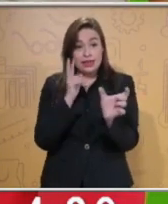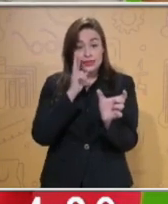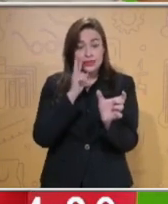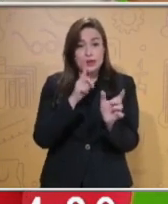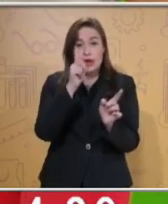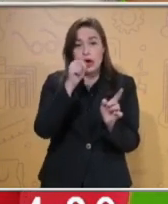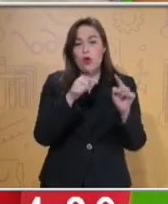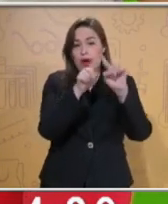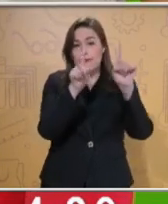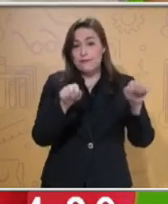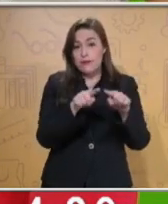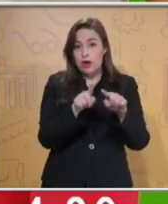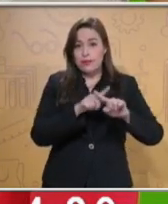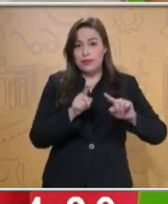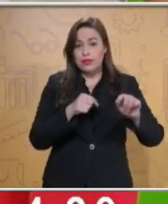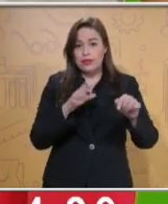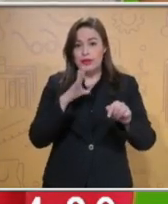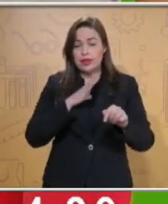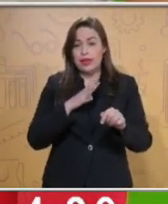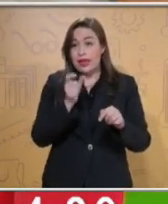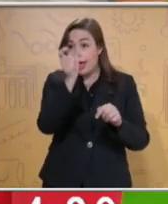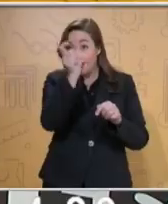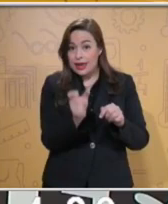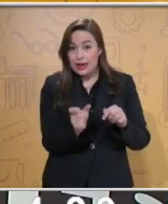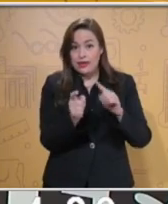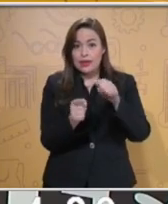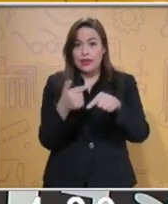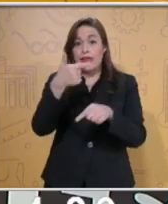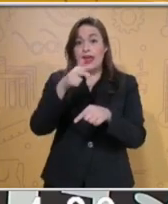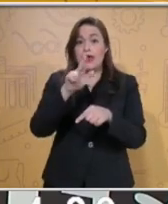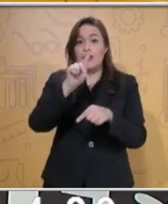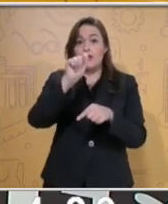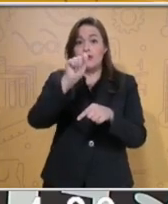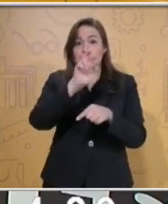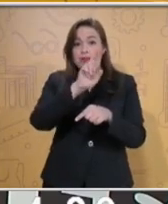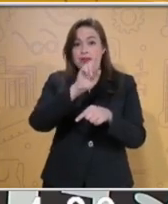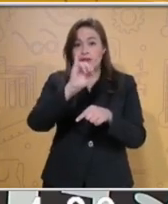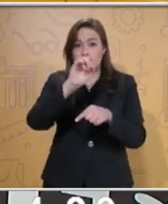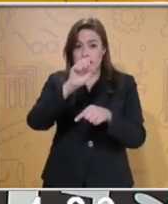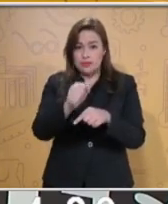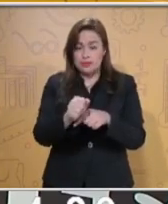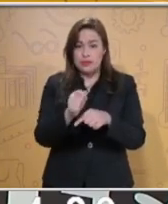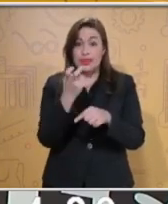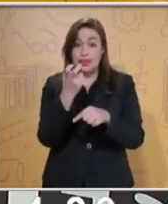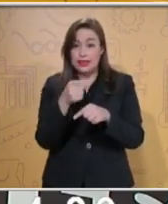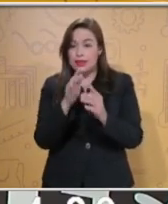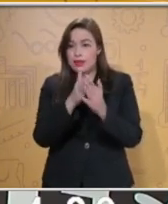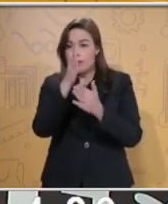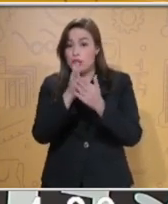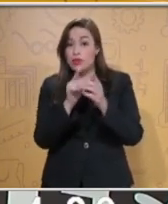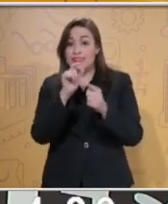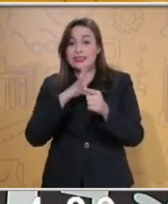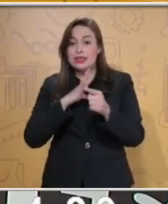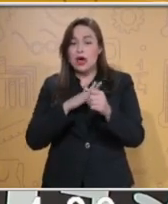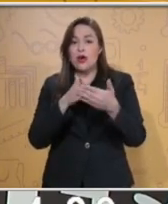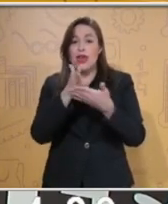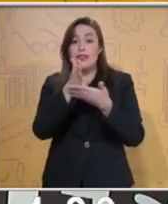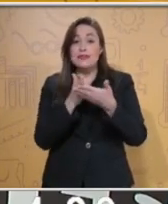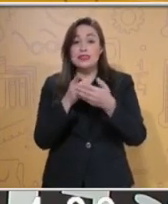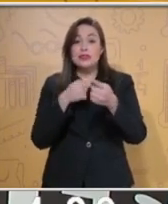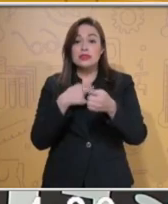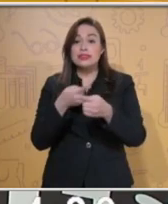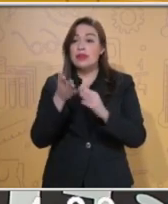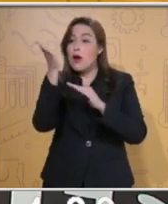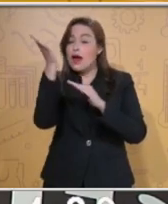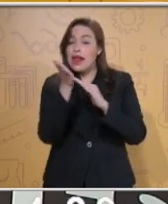of comics without gutters. The panels are divided only by a line. That is going to be up